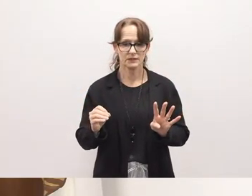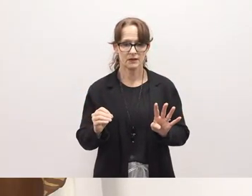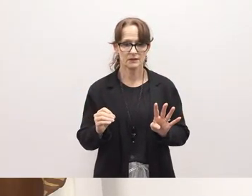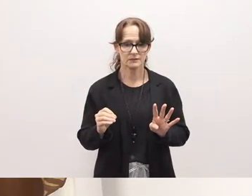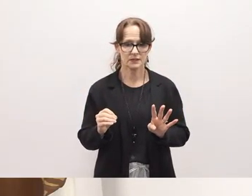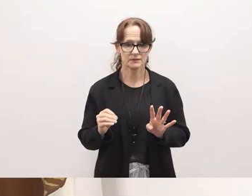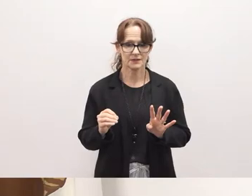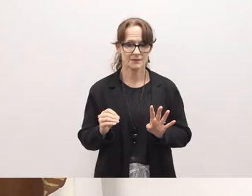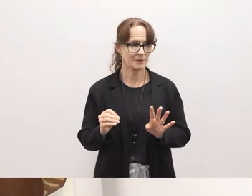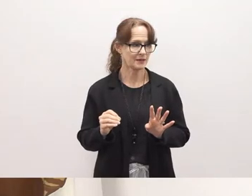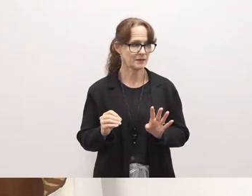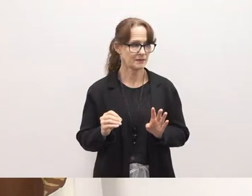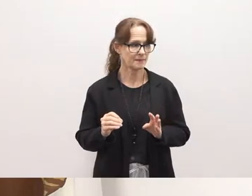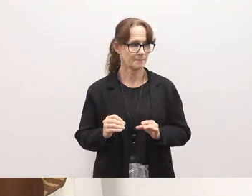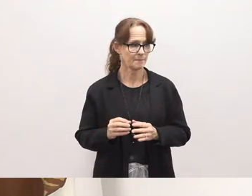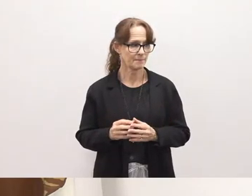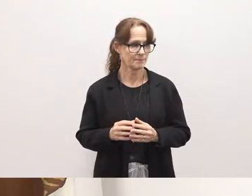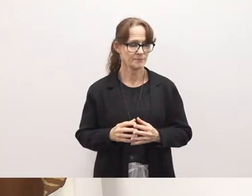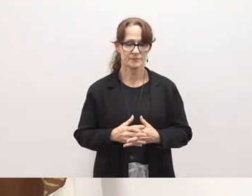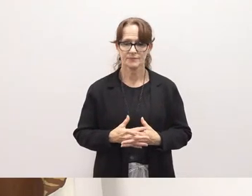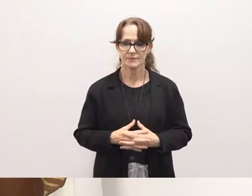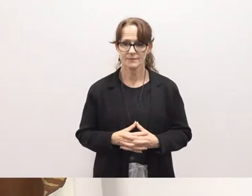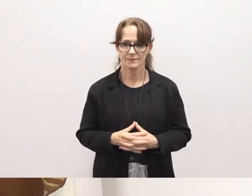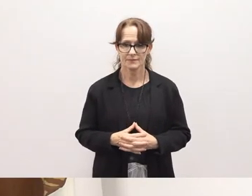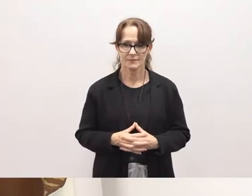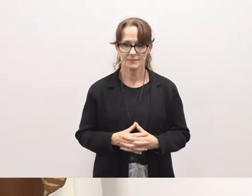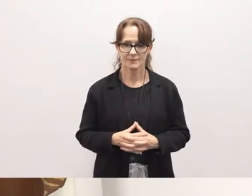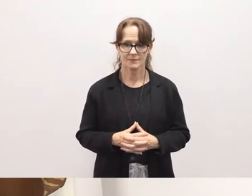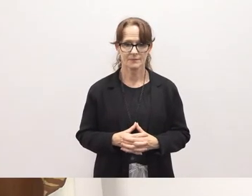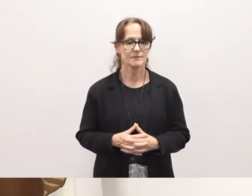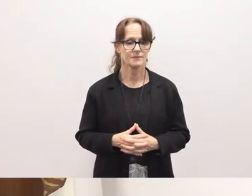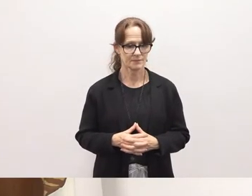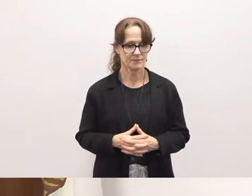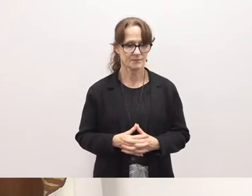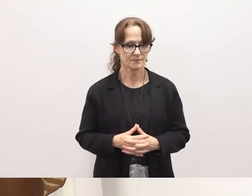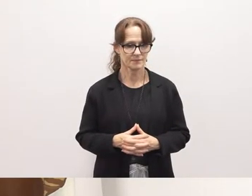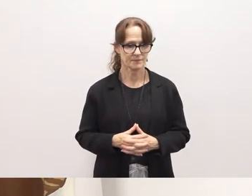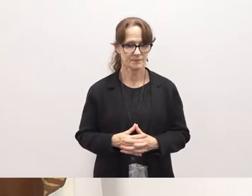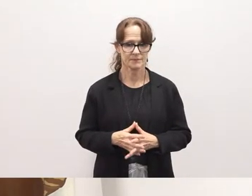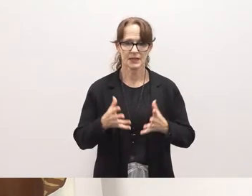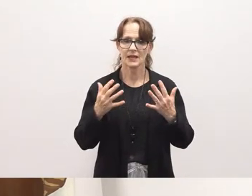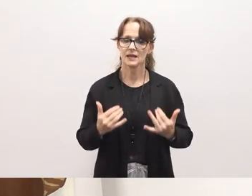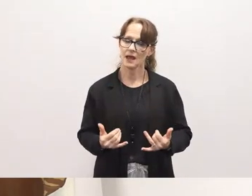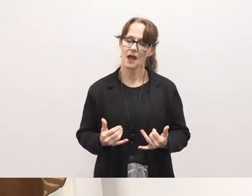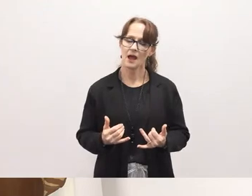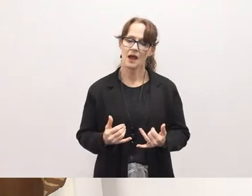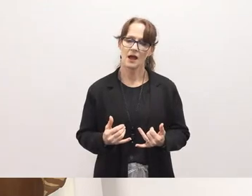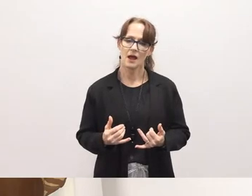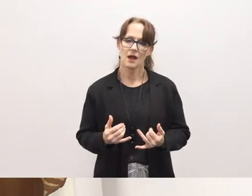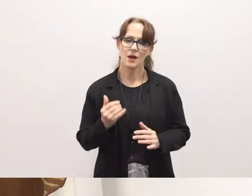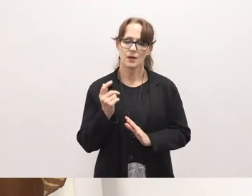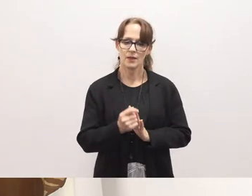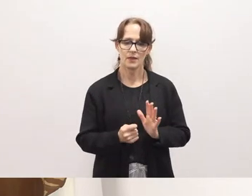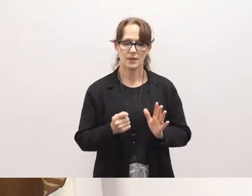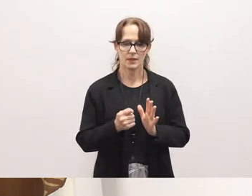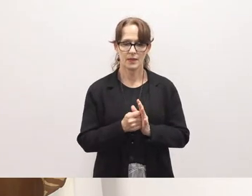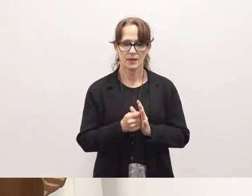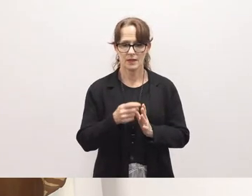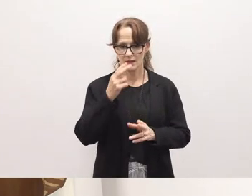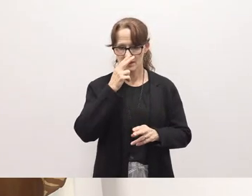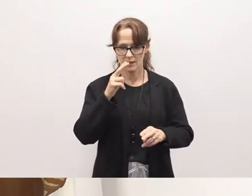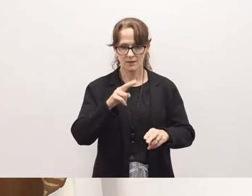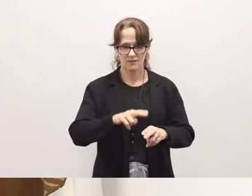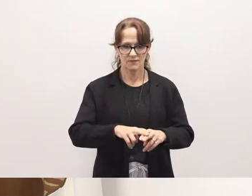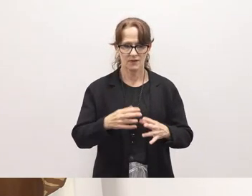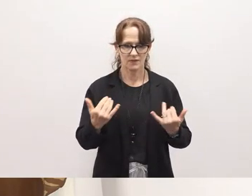I'm just trying to reconcile both of these. Oh, okay. So now we're at the fun part